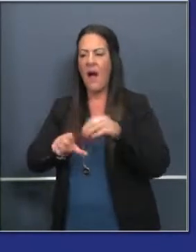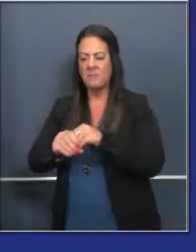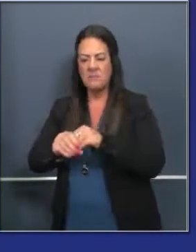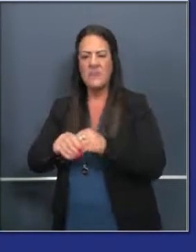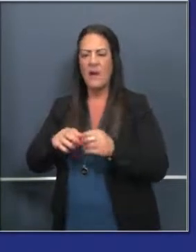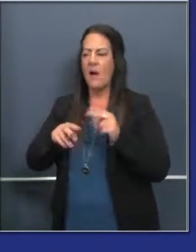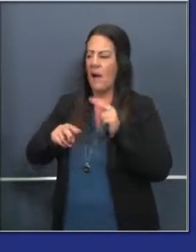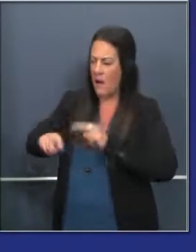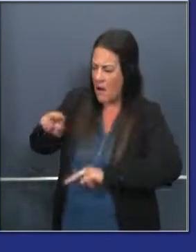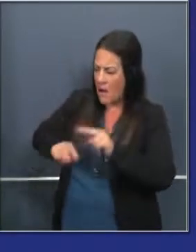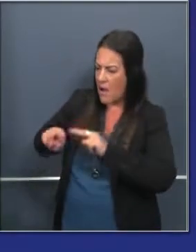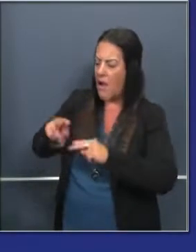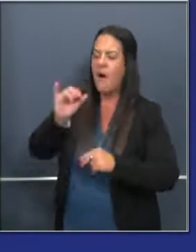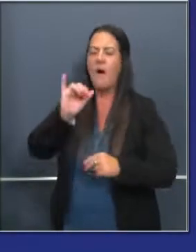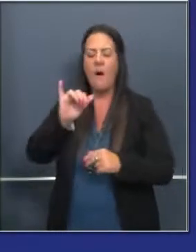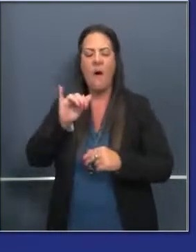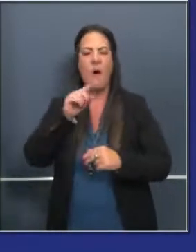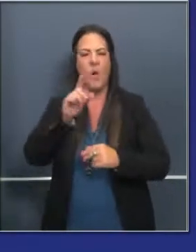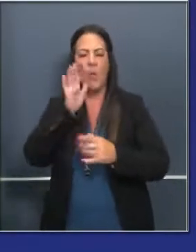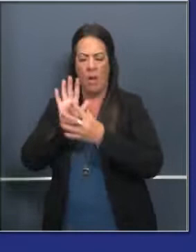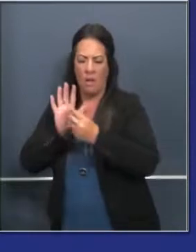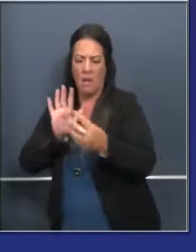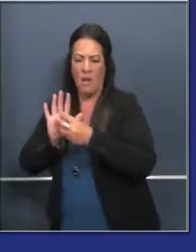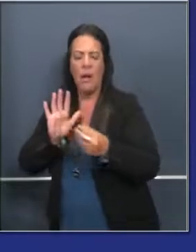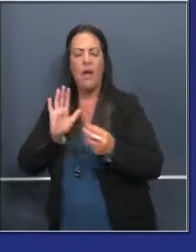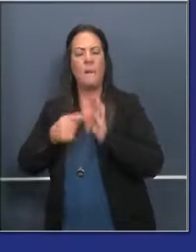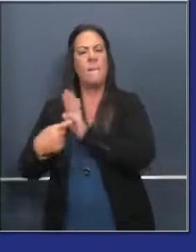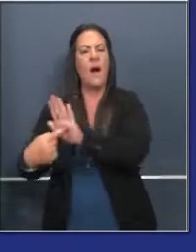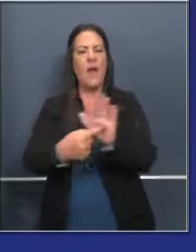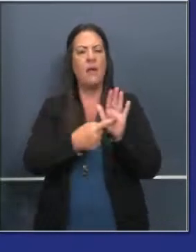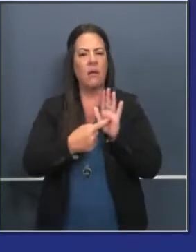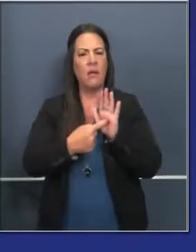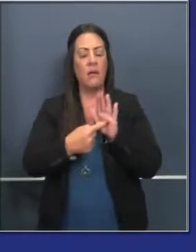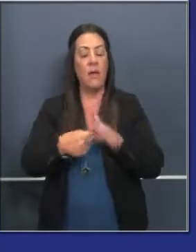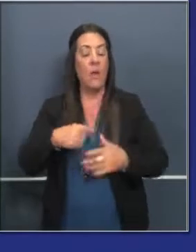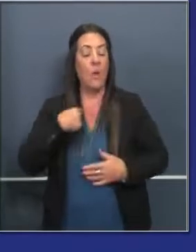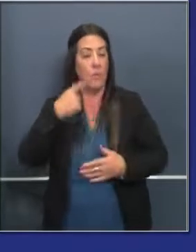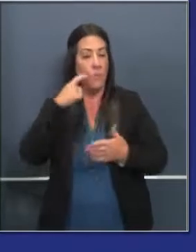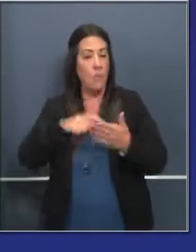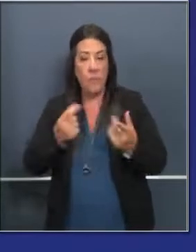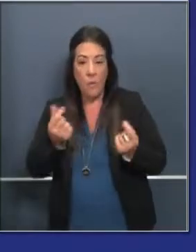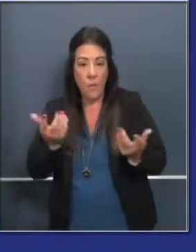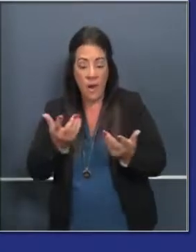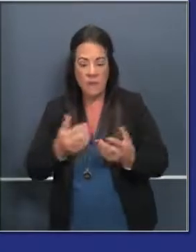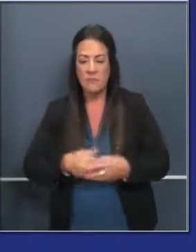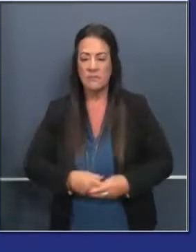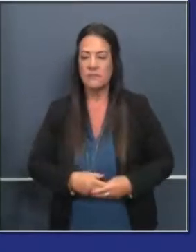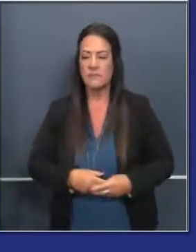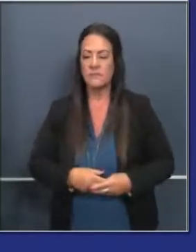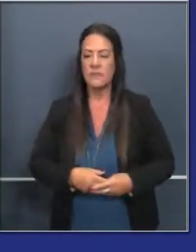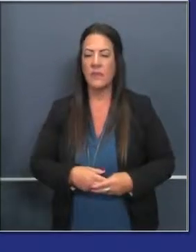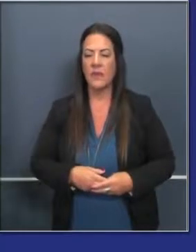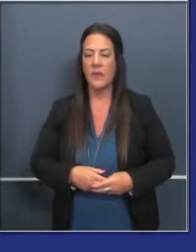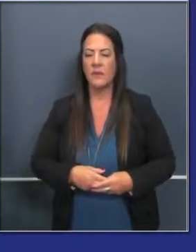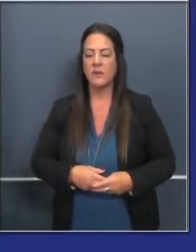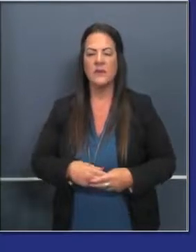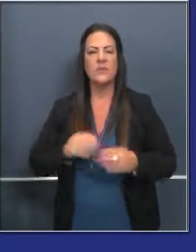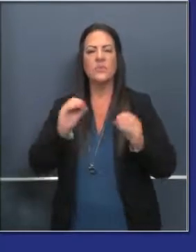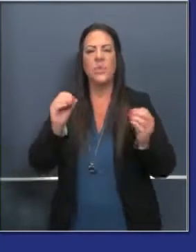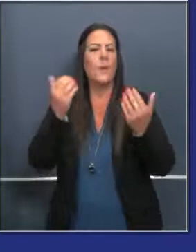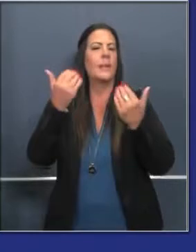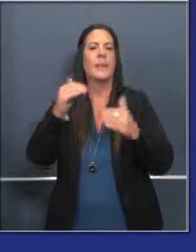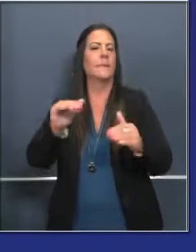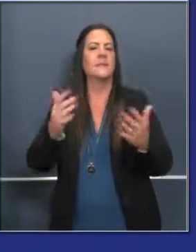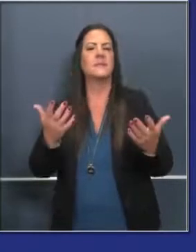help build our modeling capacity. Because one thing we recognize is the limitlessness of the capacity